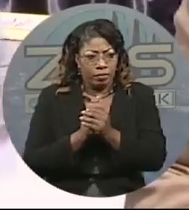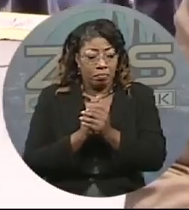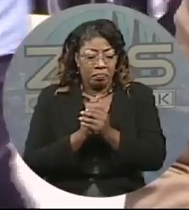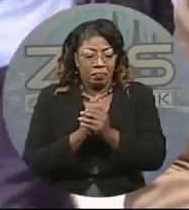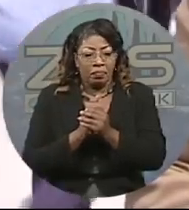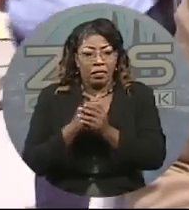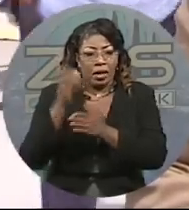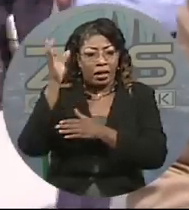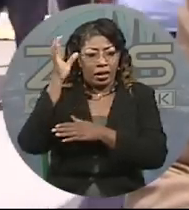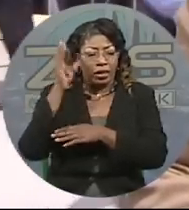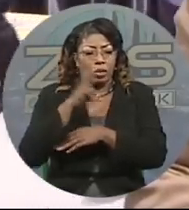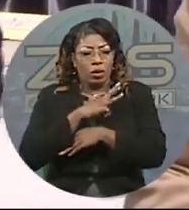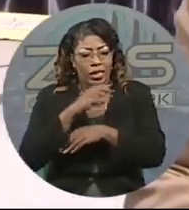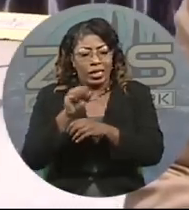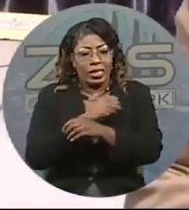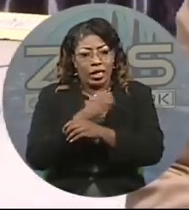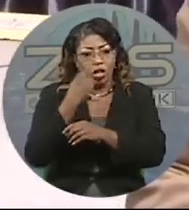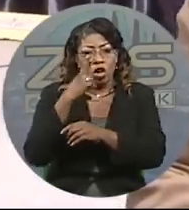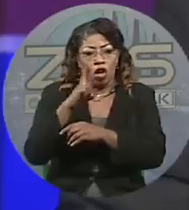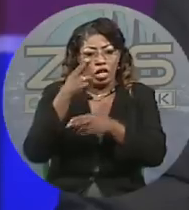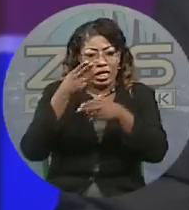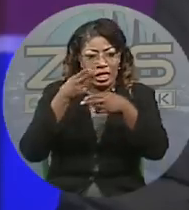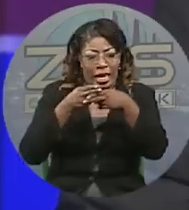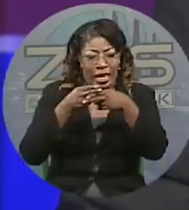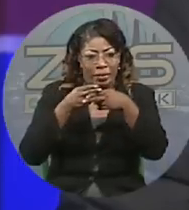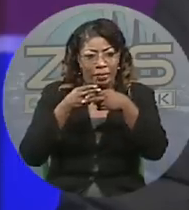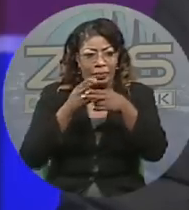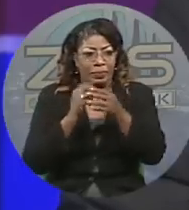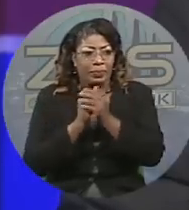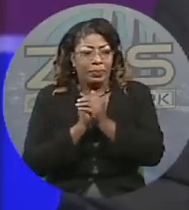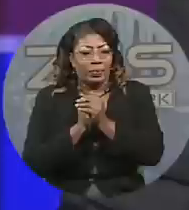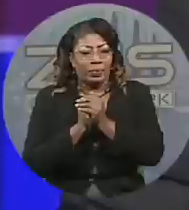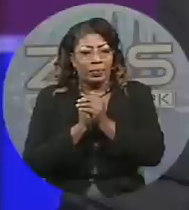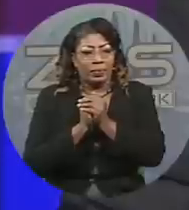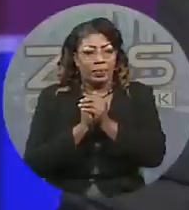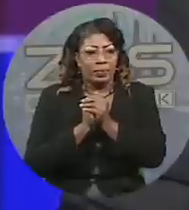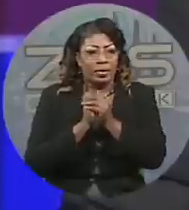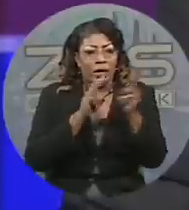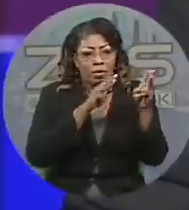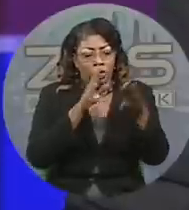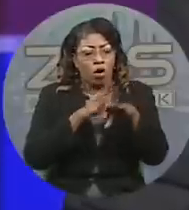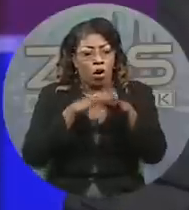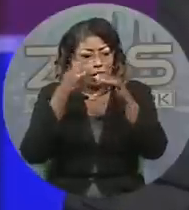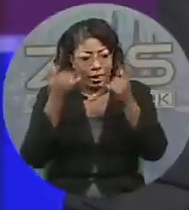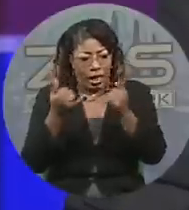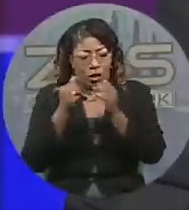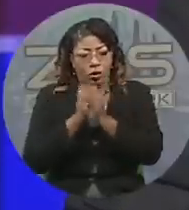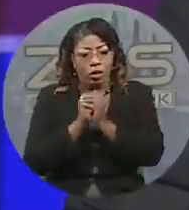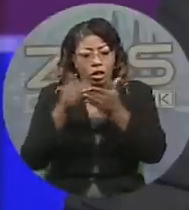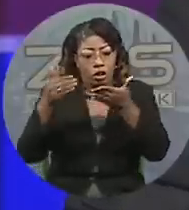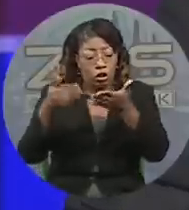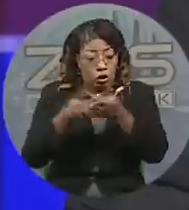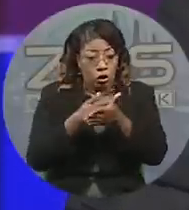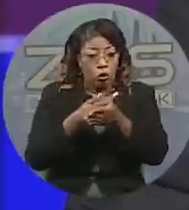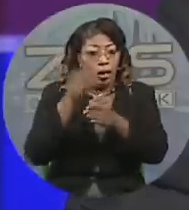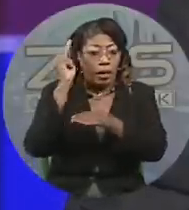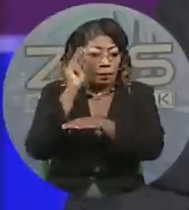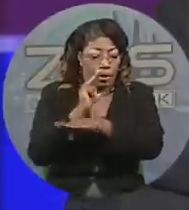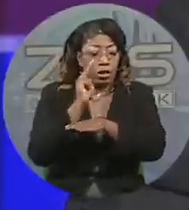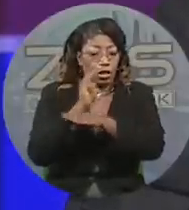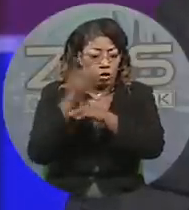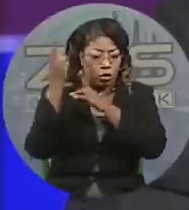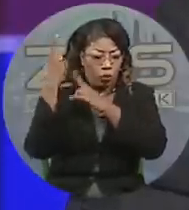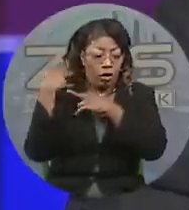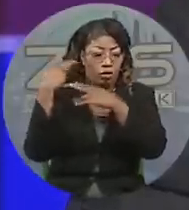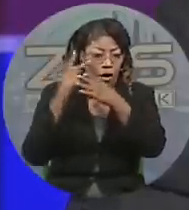Clint Watson, ZNS Network News. All right, Clint, thanks a lot. Moving on, the new minister responsible for the construction of the Bahamas